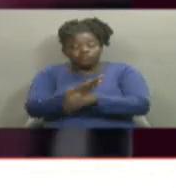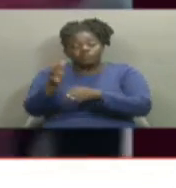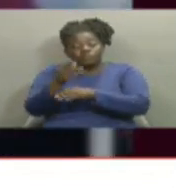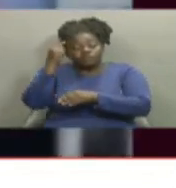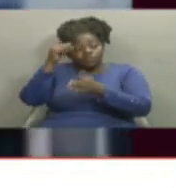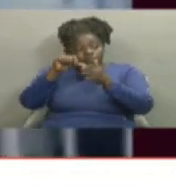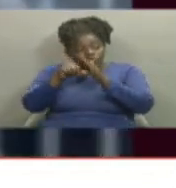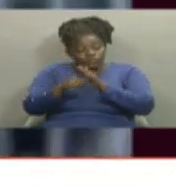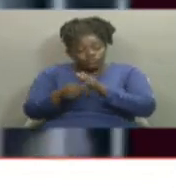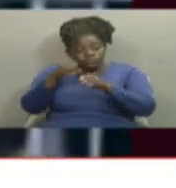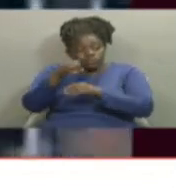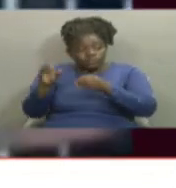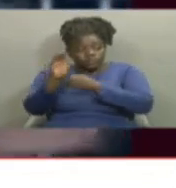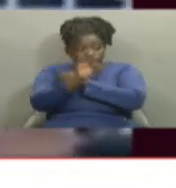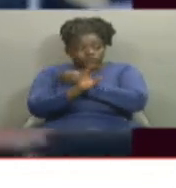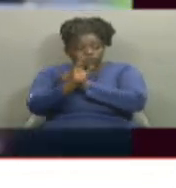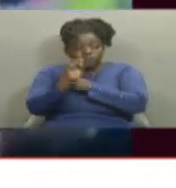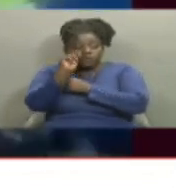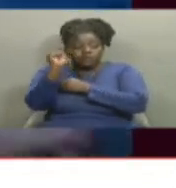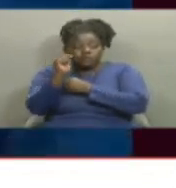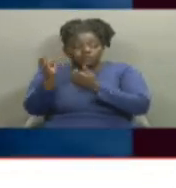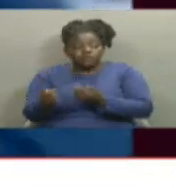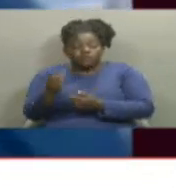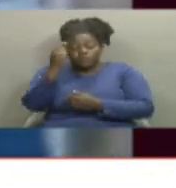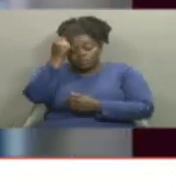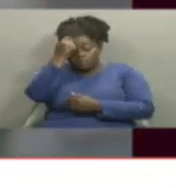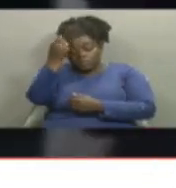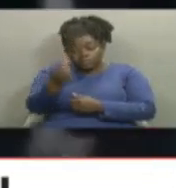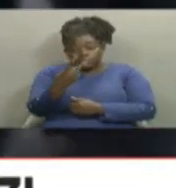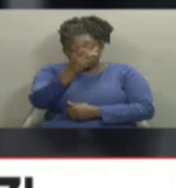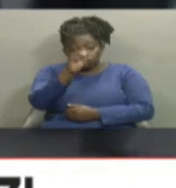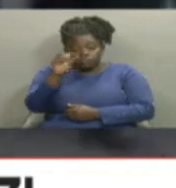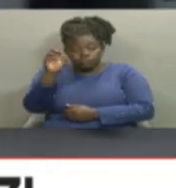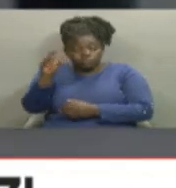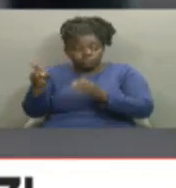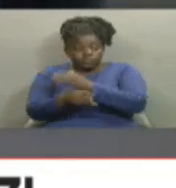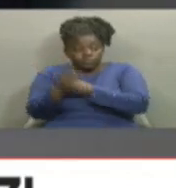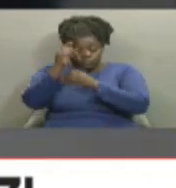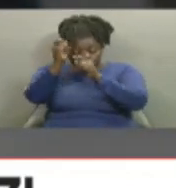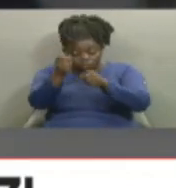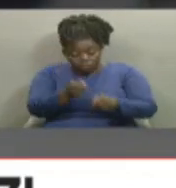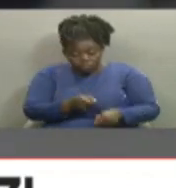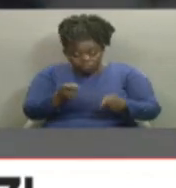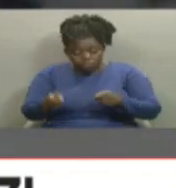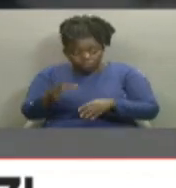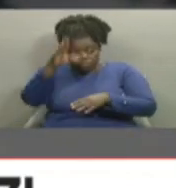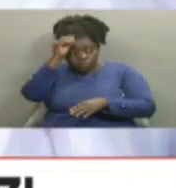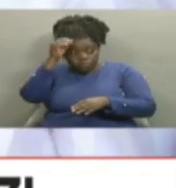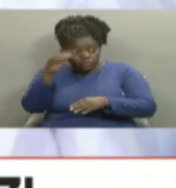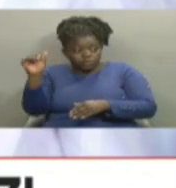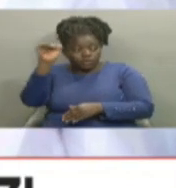munda mugwanga lya Kenya mu government yo mukaga ya 28 Ruto yali minister bibuli mine byenyigiriza